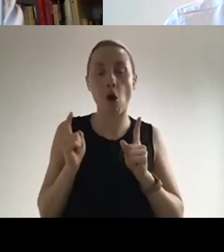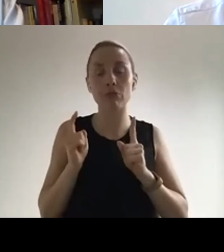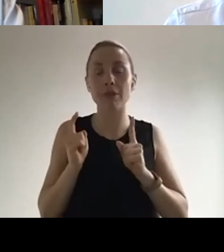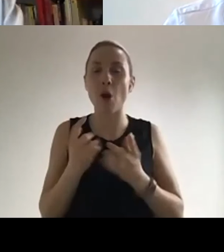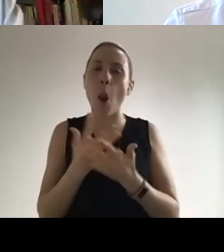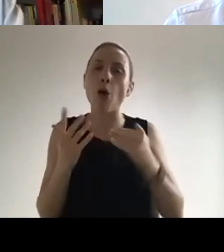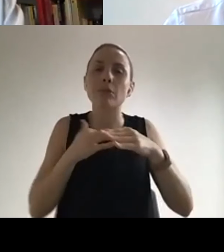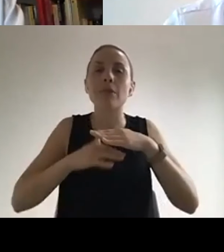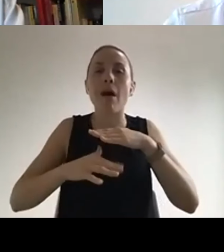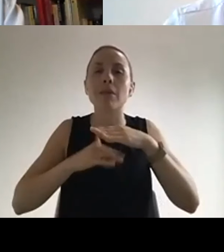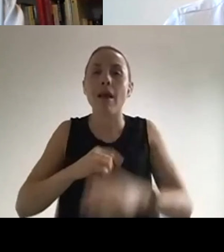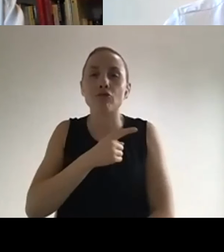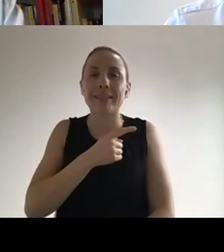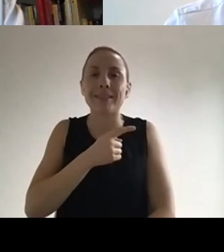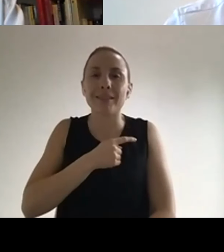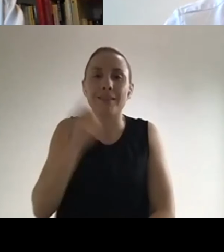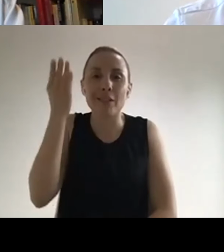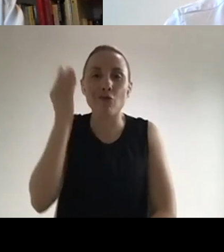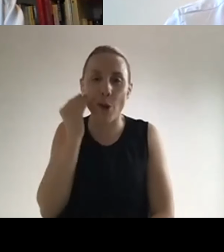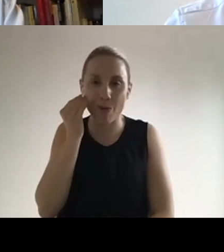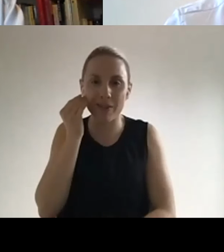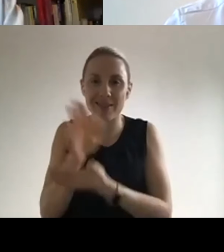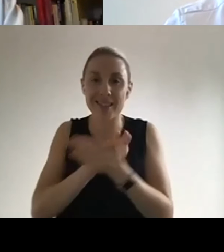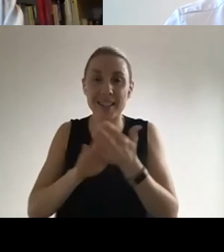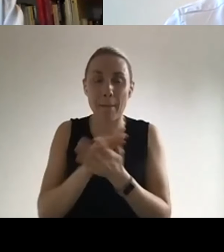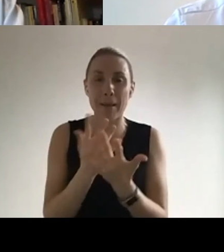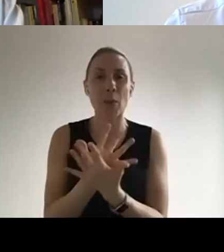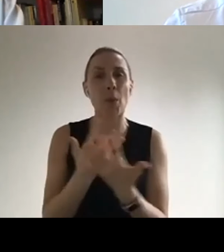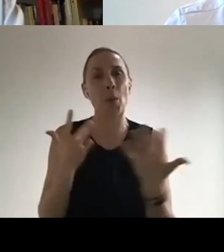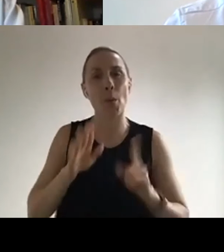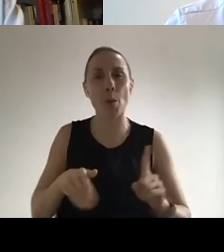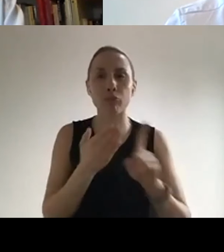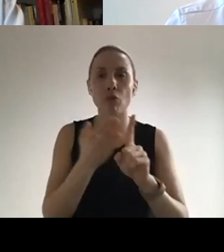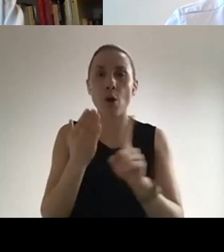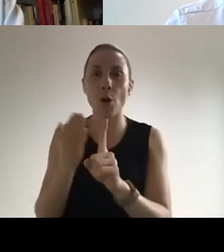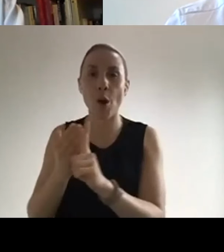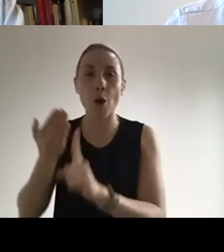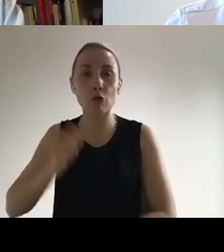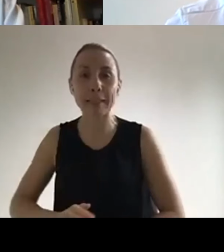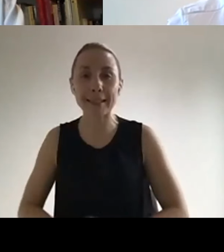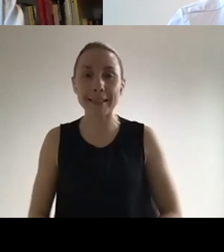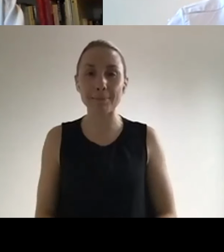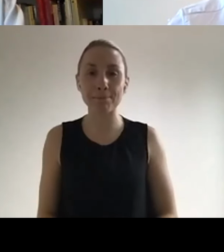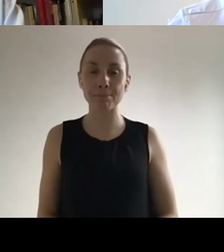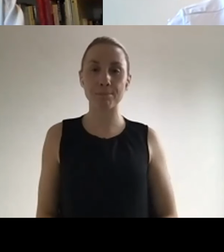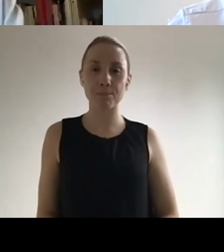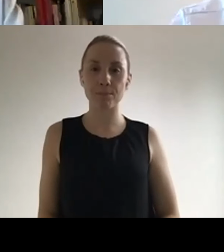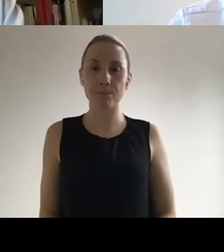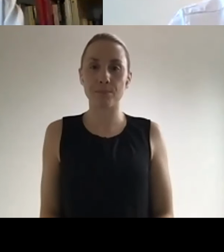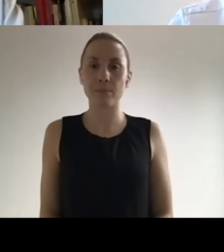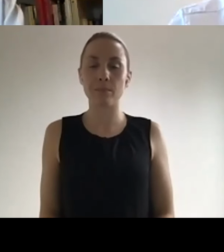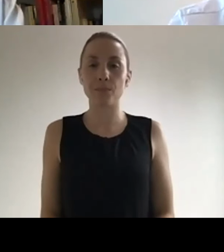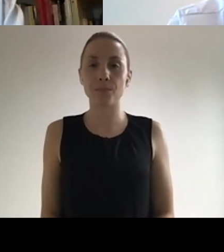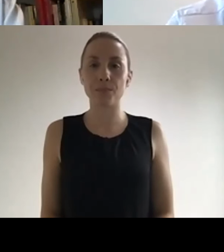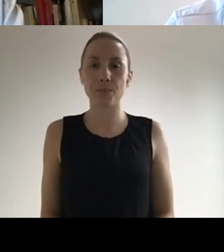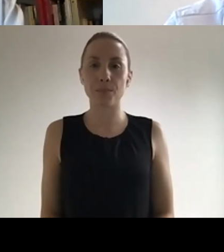we're going to need more than one approach for most people. And I think we also are not